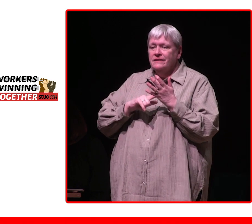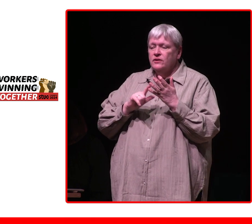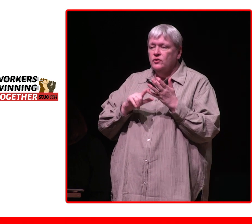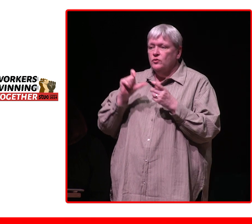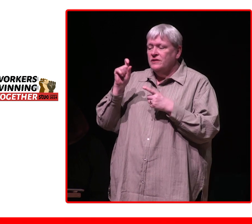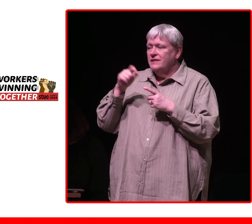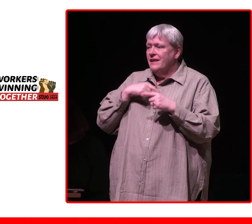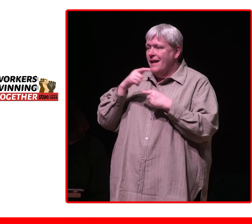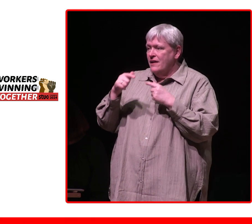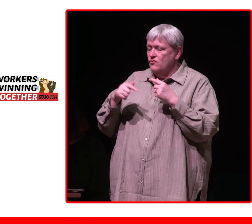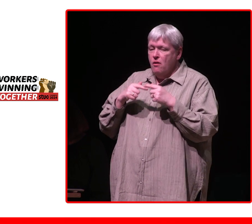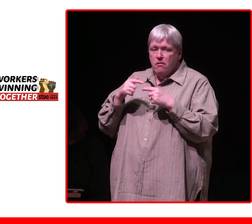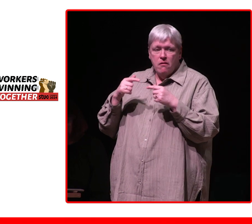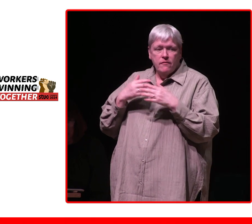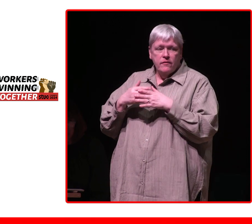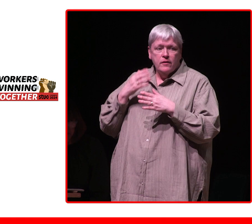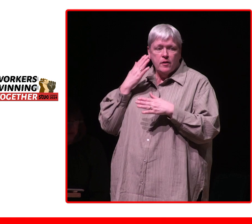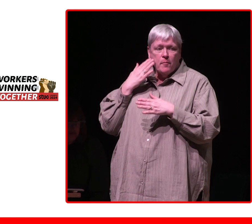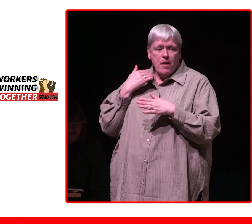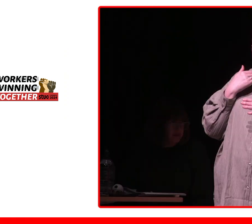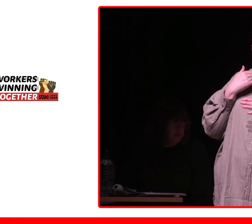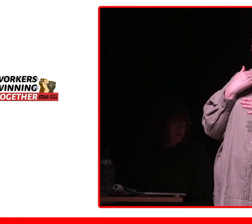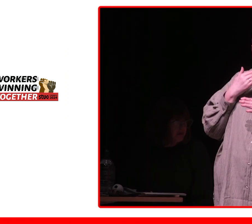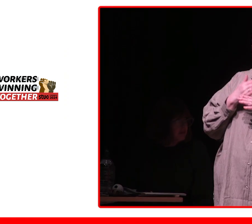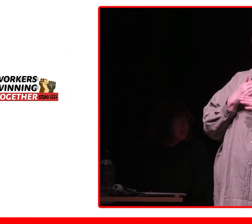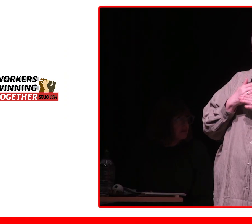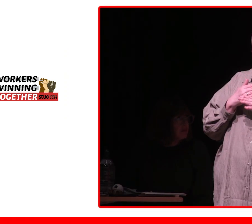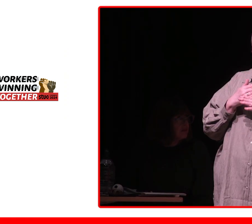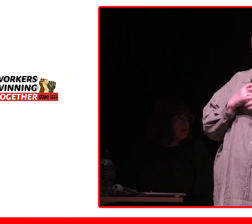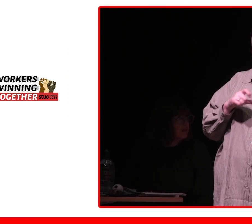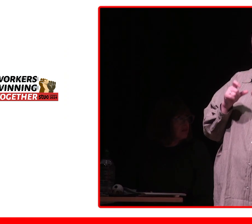Conference, to move their motion? Thank you.